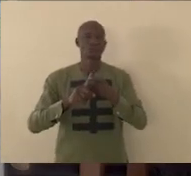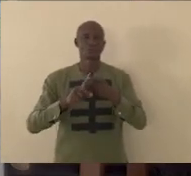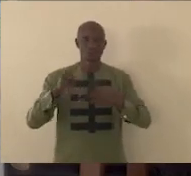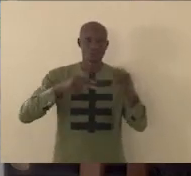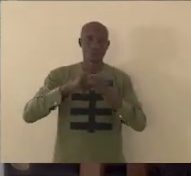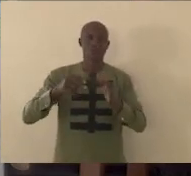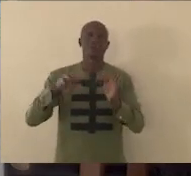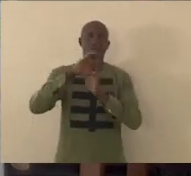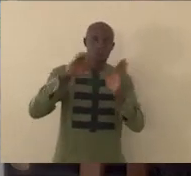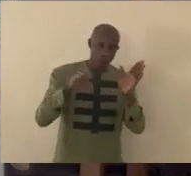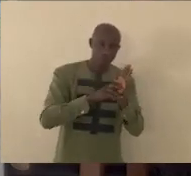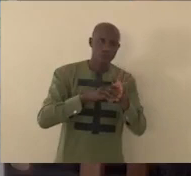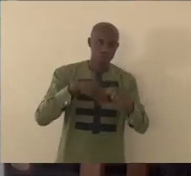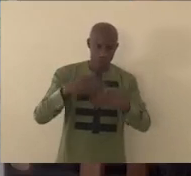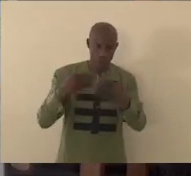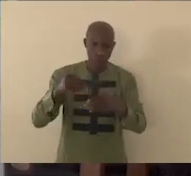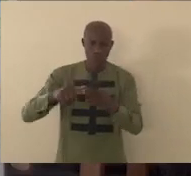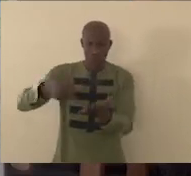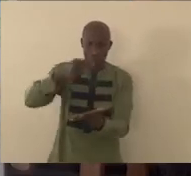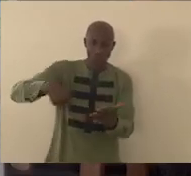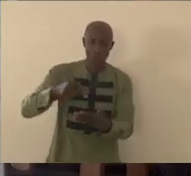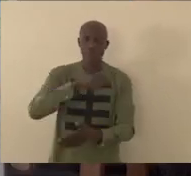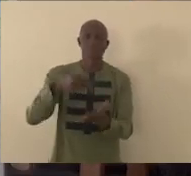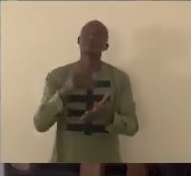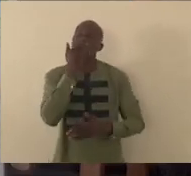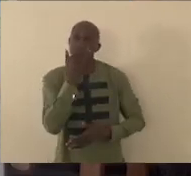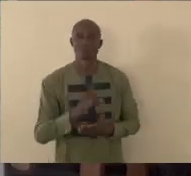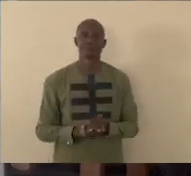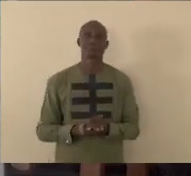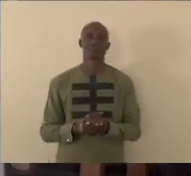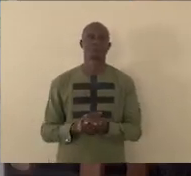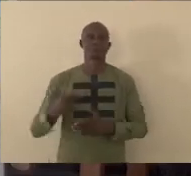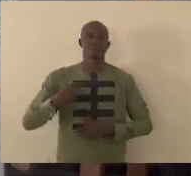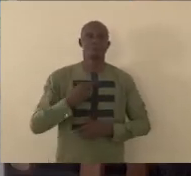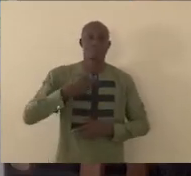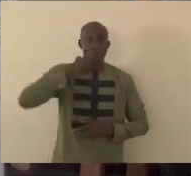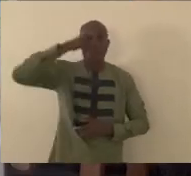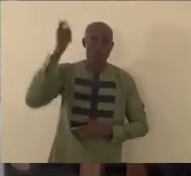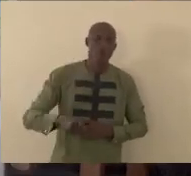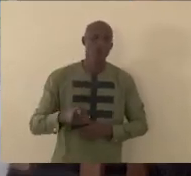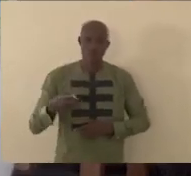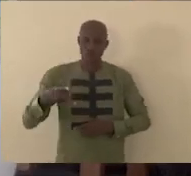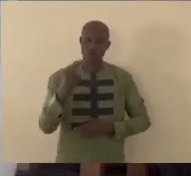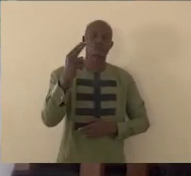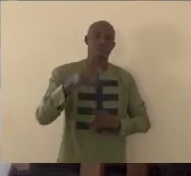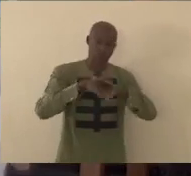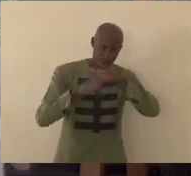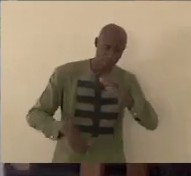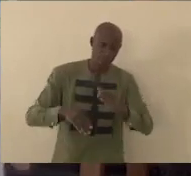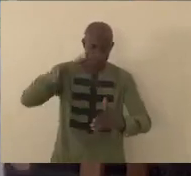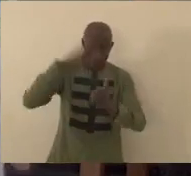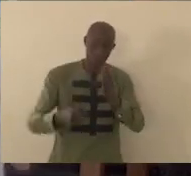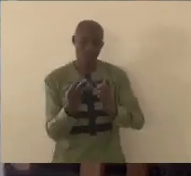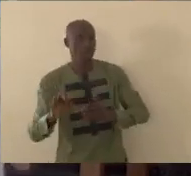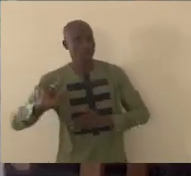motion the constitutional processes for rectifying these anomalies. We must cut down drastically on the cost of